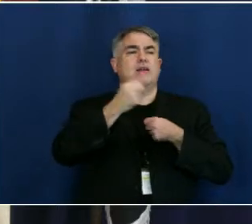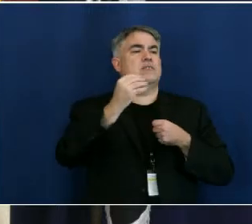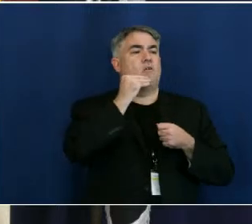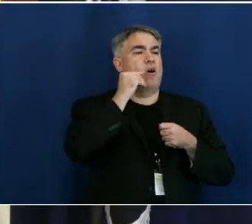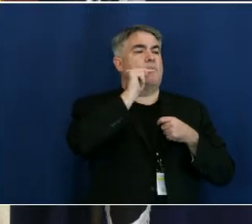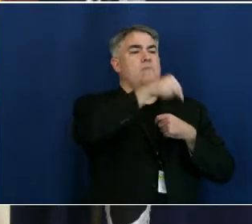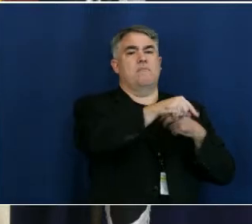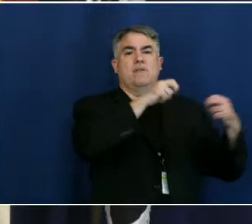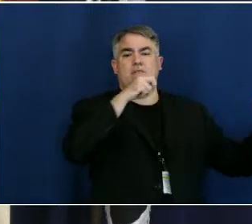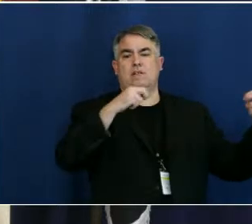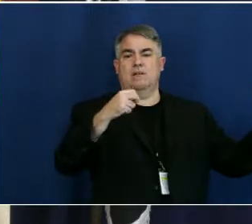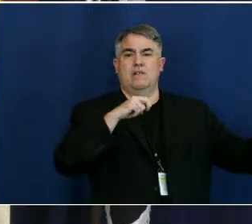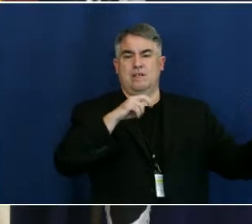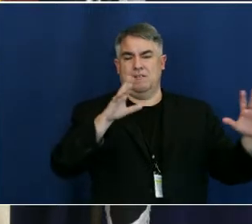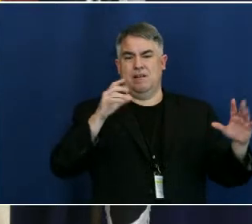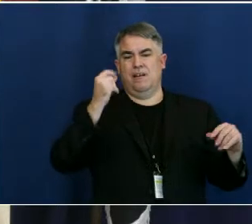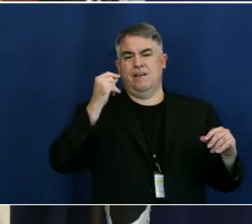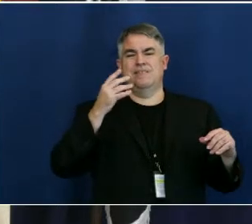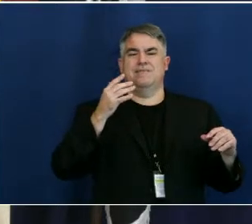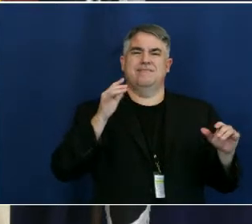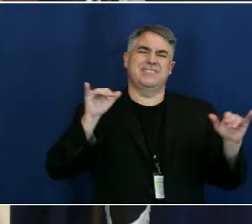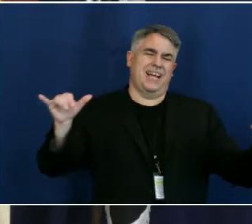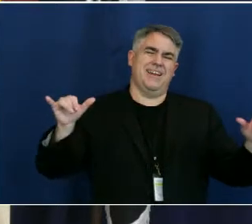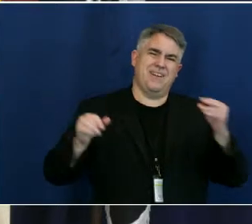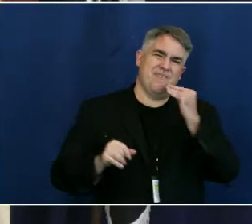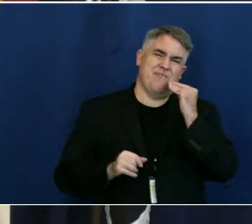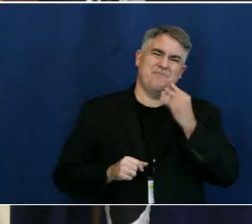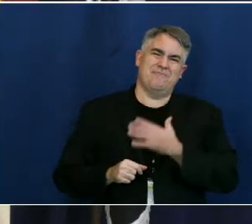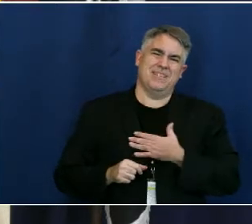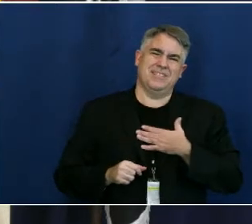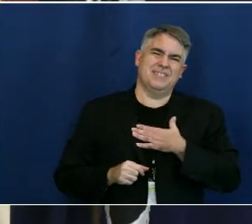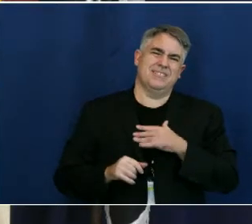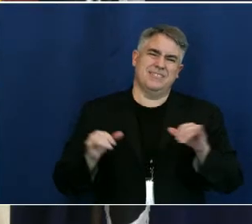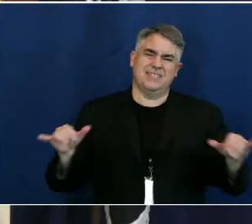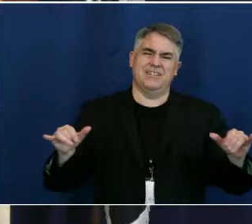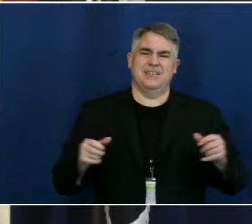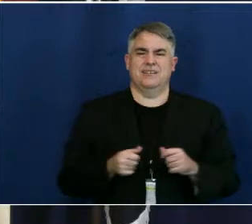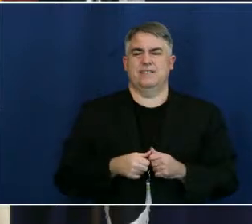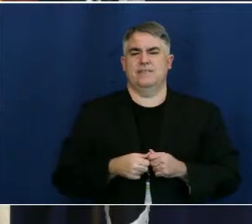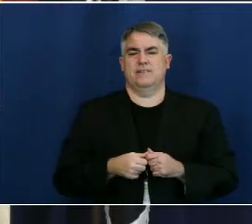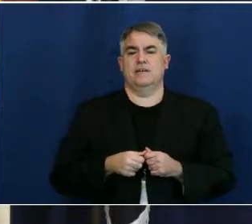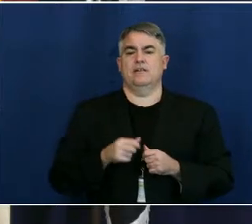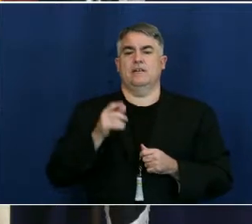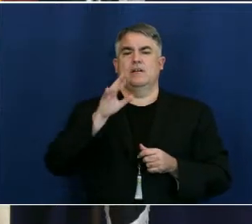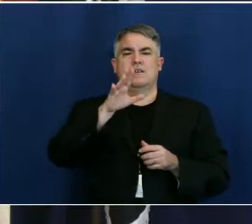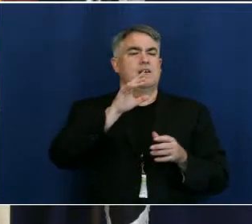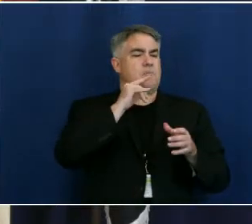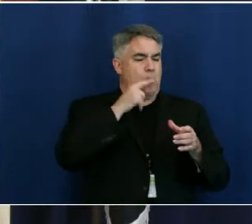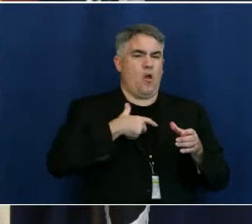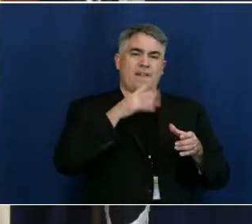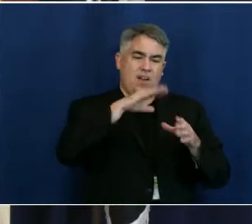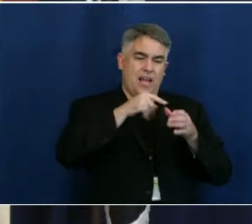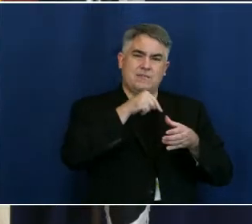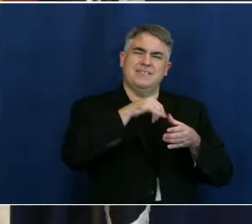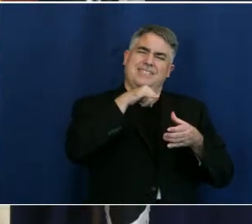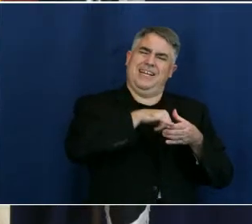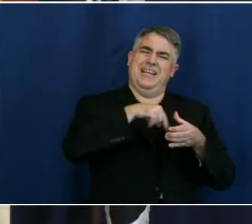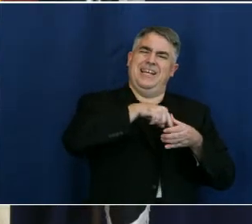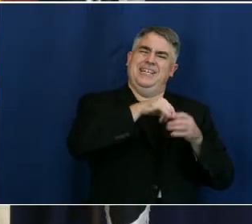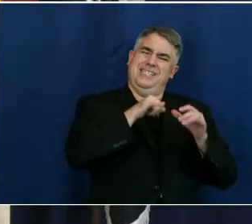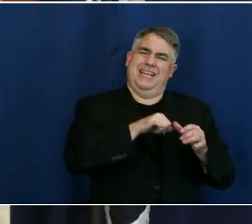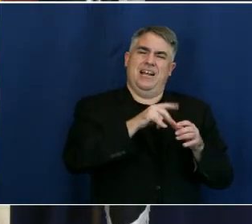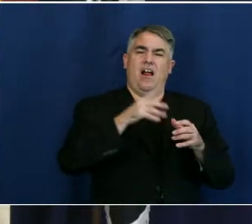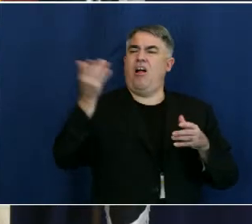their homes, with household members only and no others, because that basically constitutes